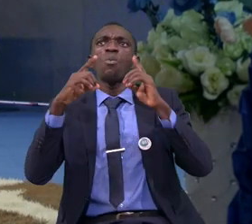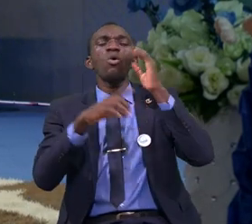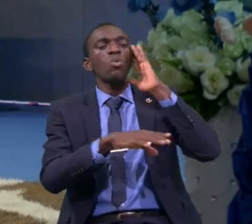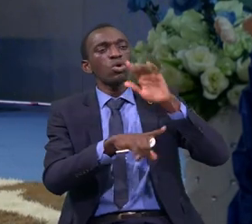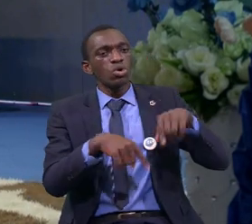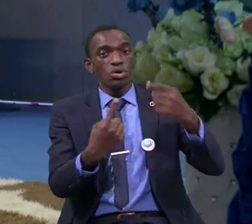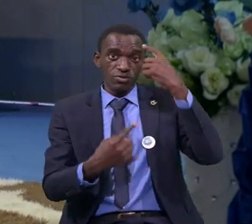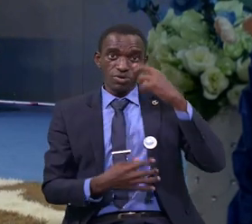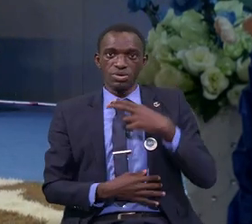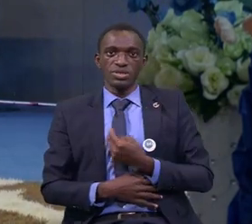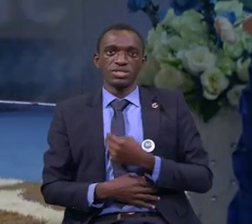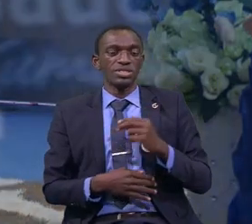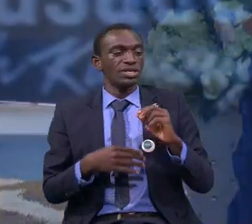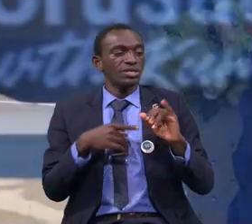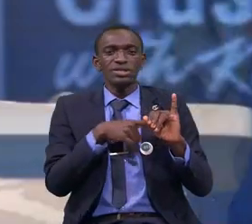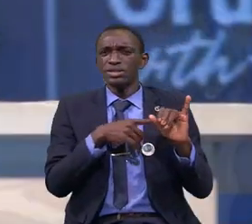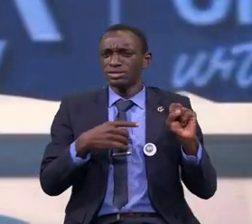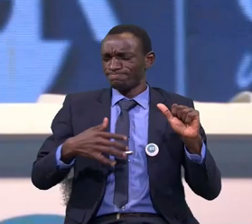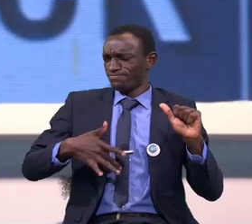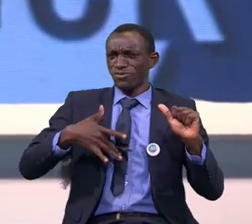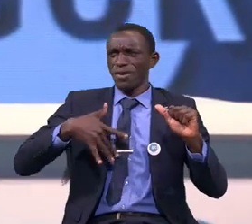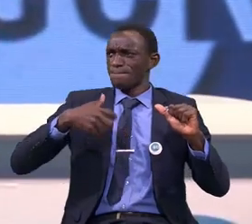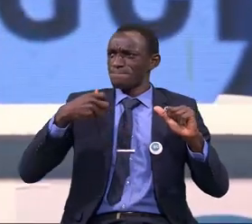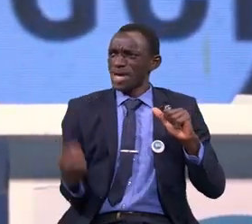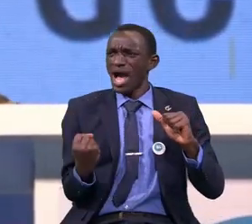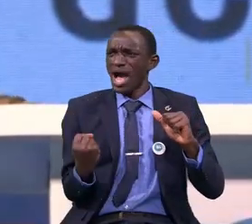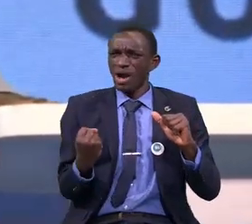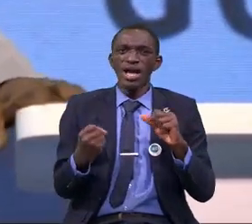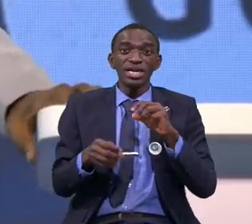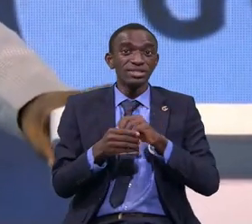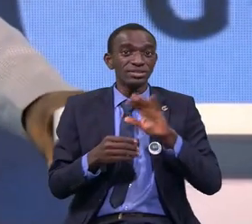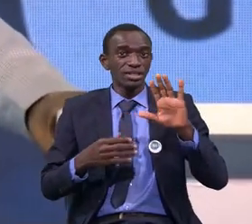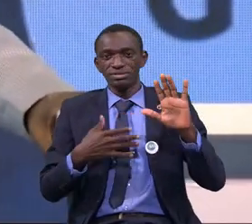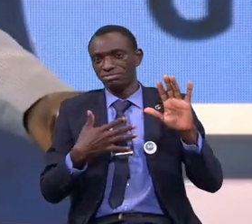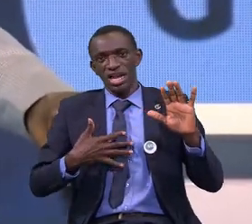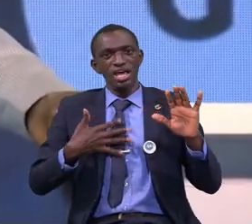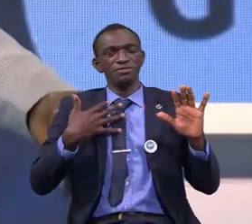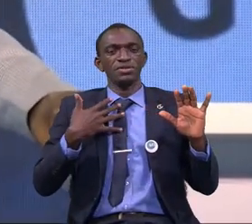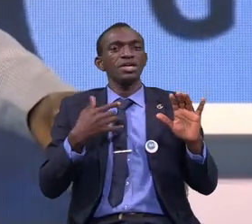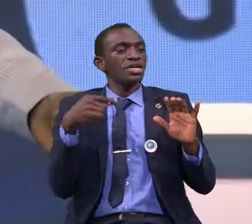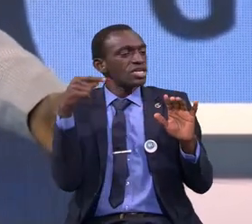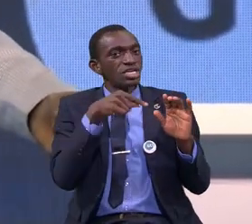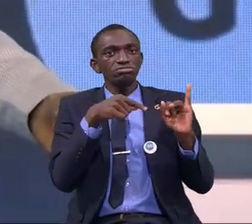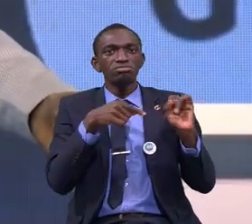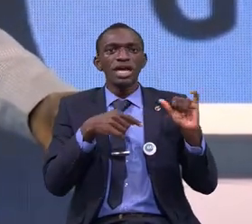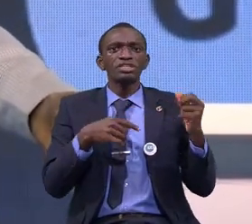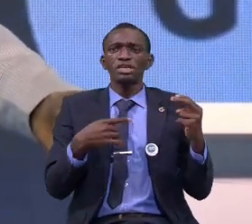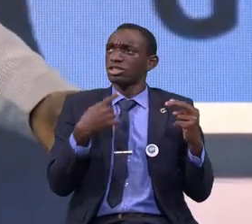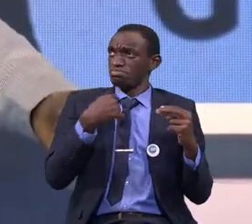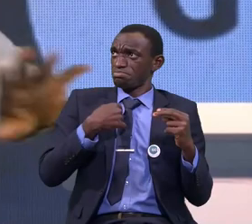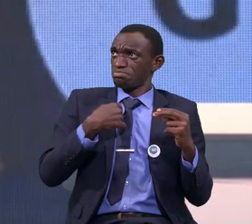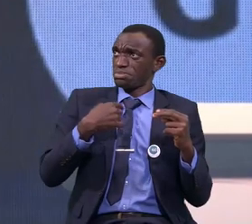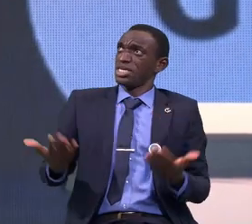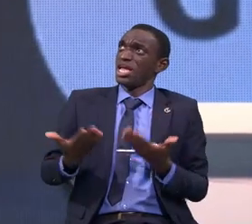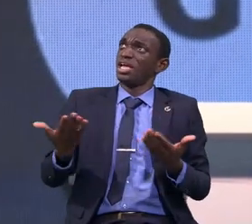us? Power came into his life. He said, here am I. Send